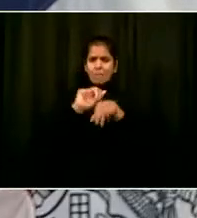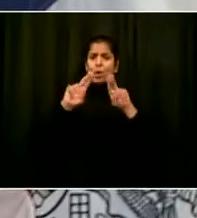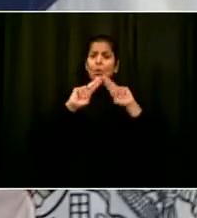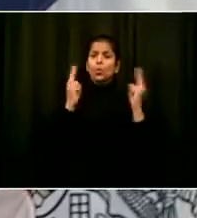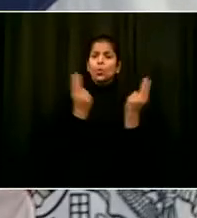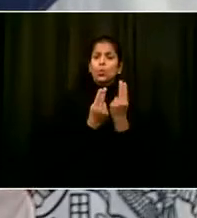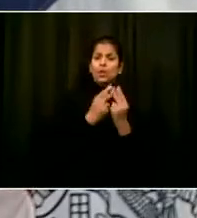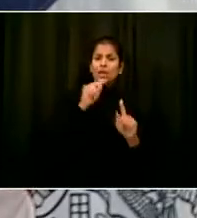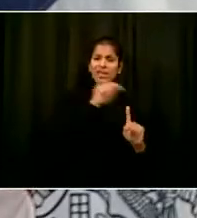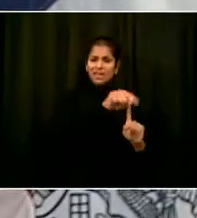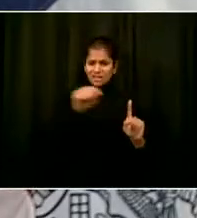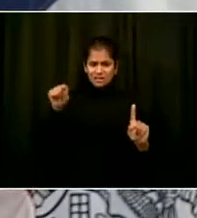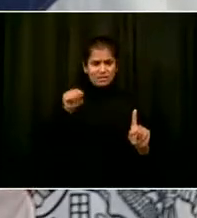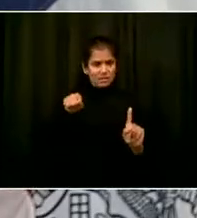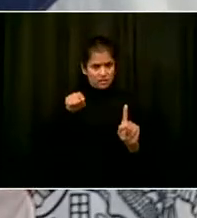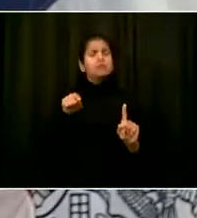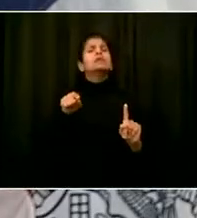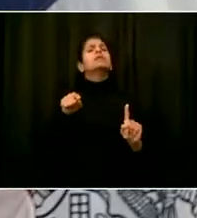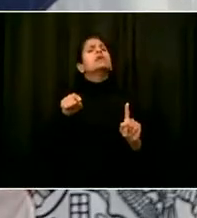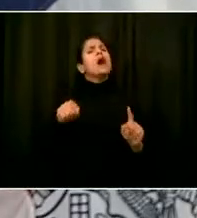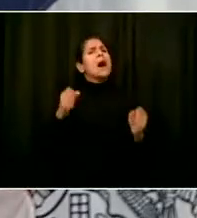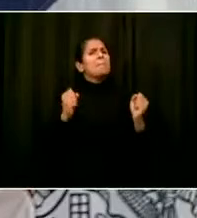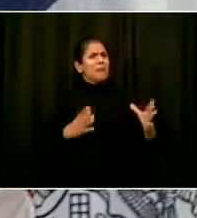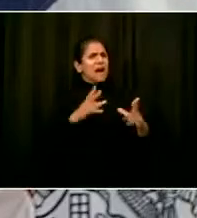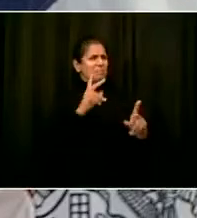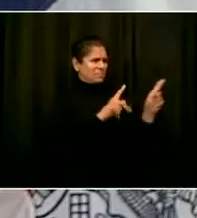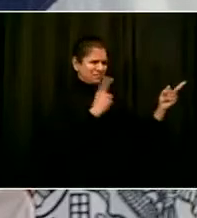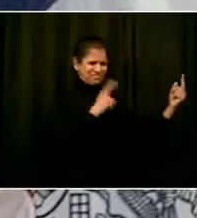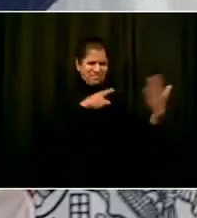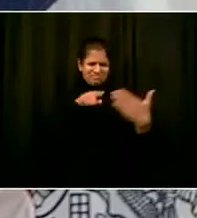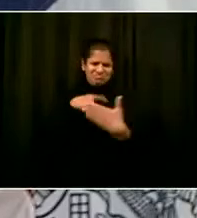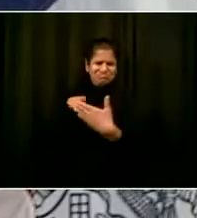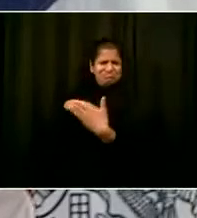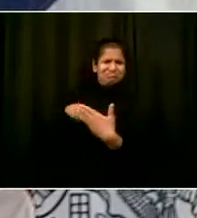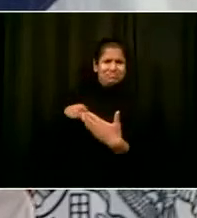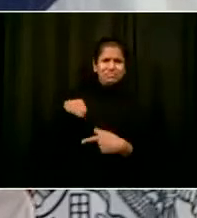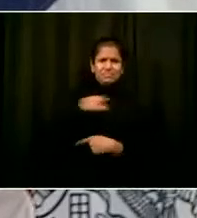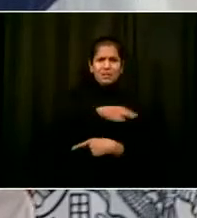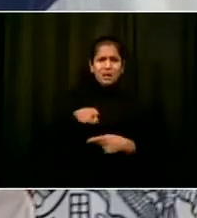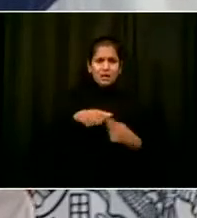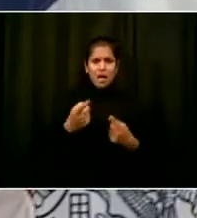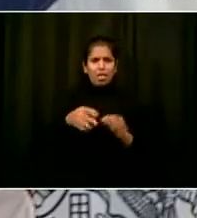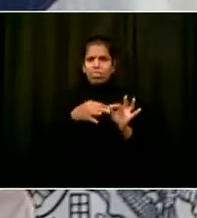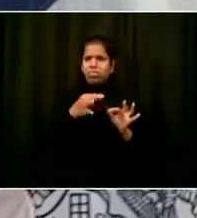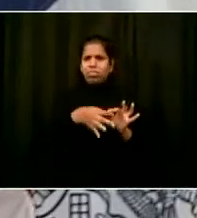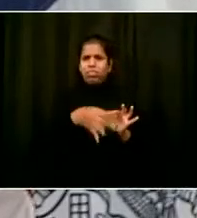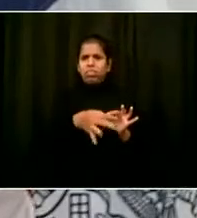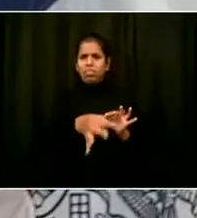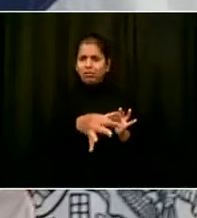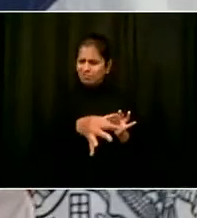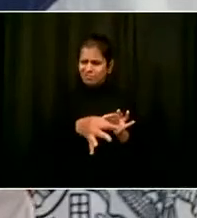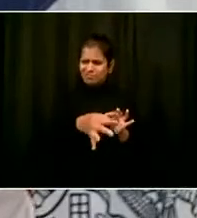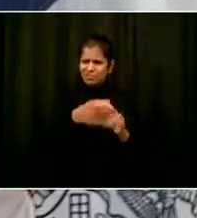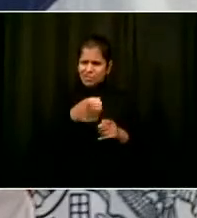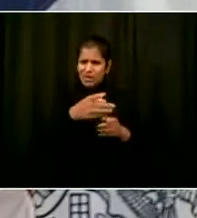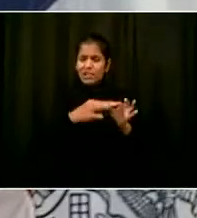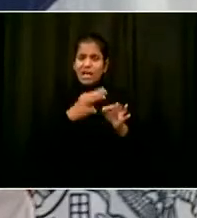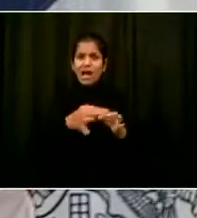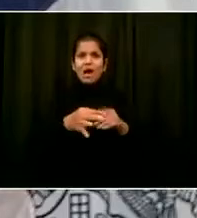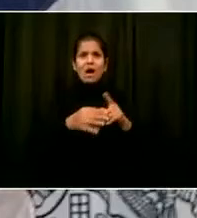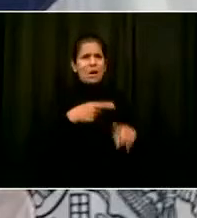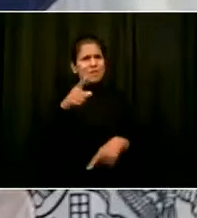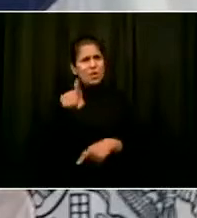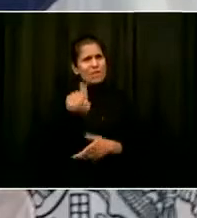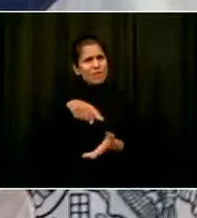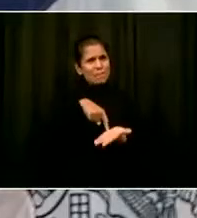road um why push those back to next year because we first of all we needed relief immediately to be able to continue to